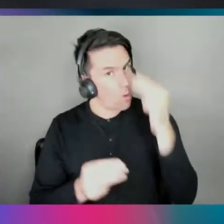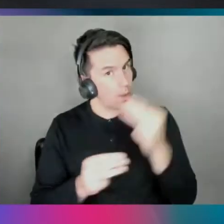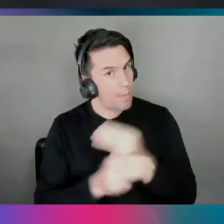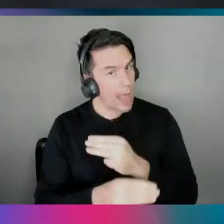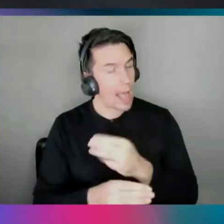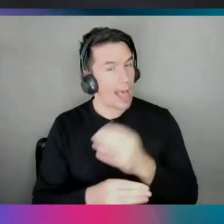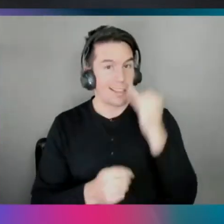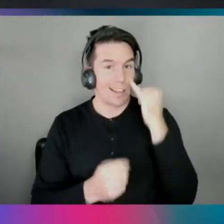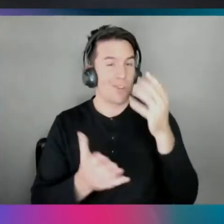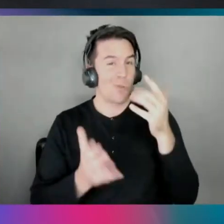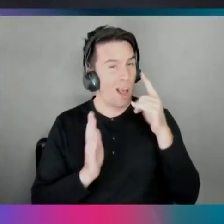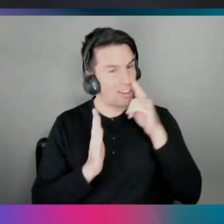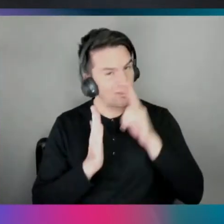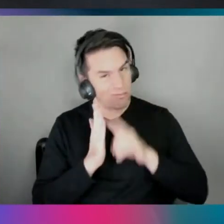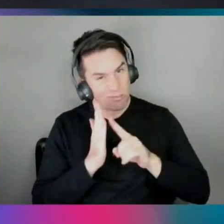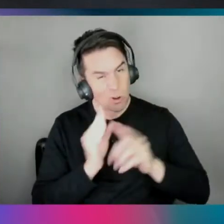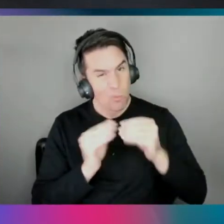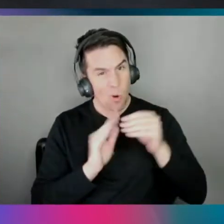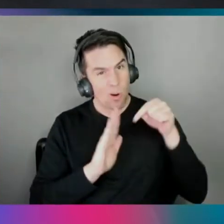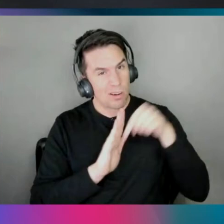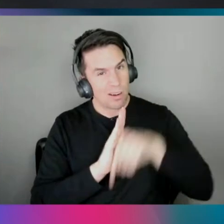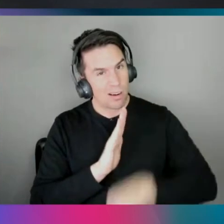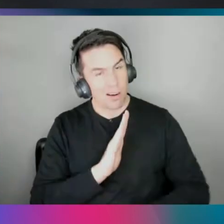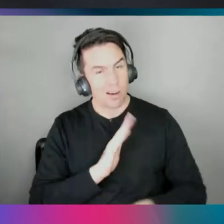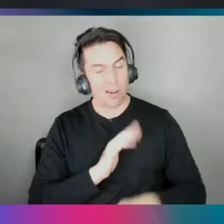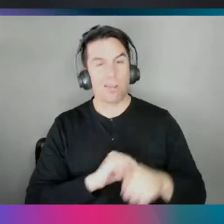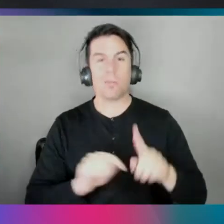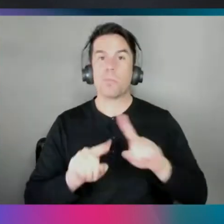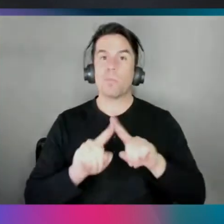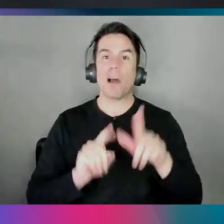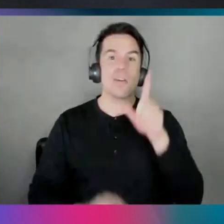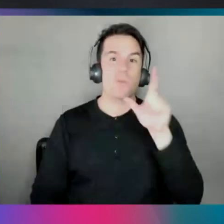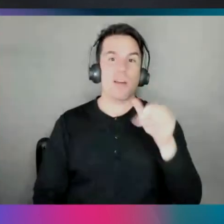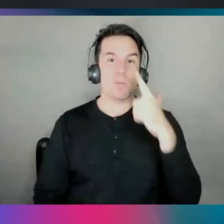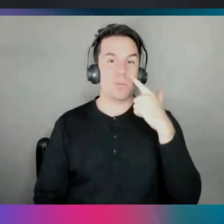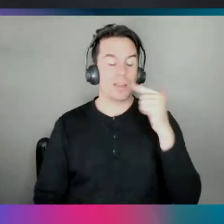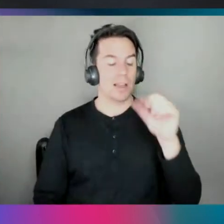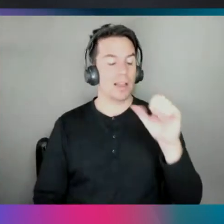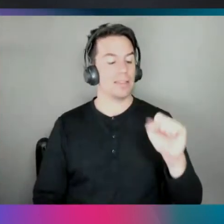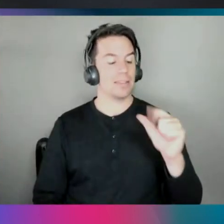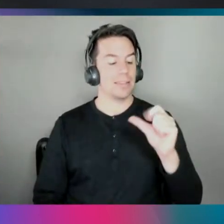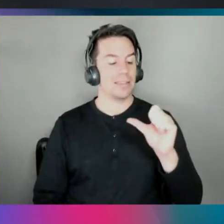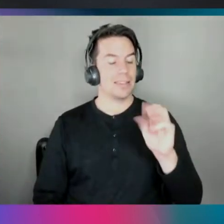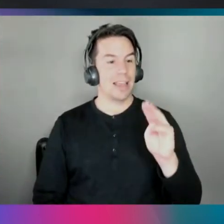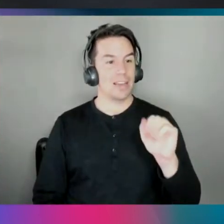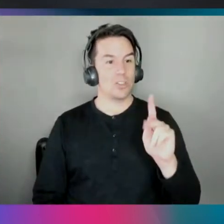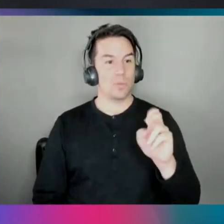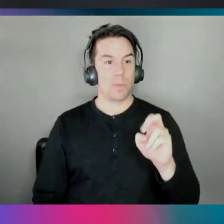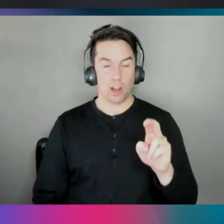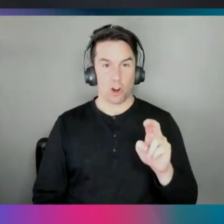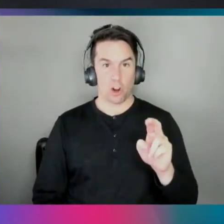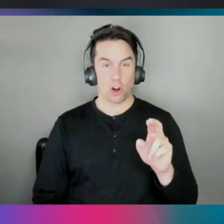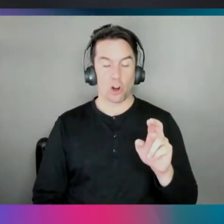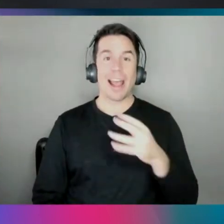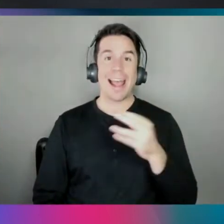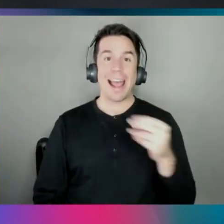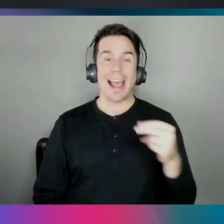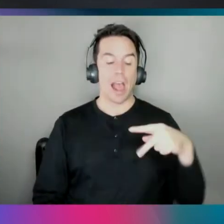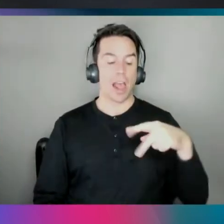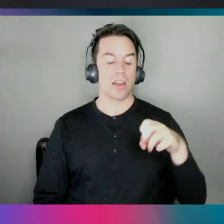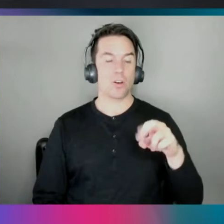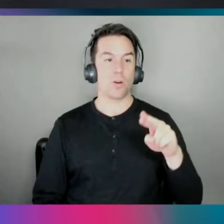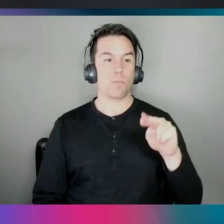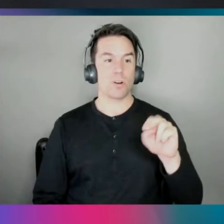know the math because Amazon SageMaker and even Personalized can help take a lot of that heavy lifting away from you. That's right. So that's why that's the power of